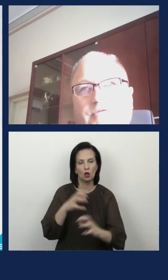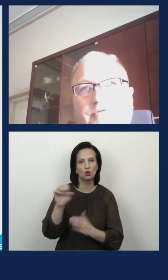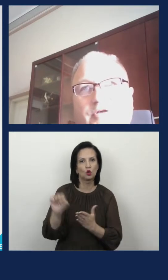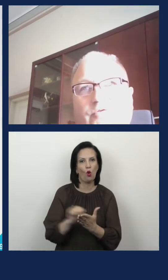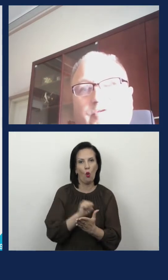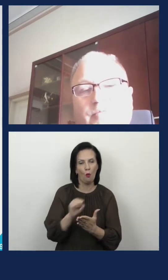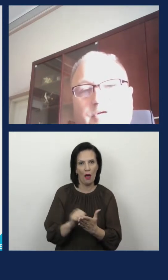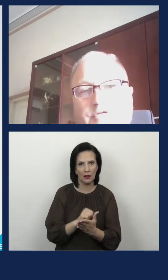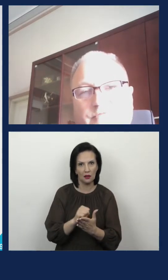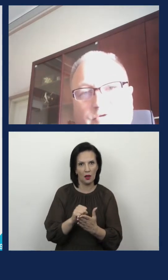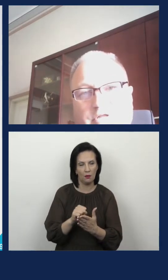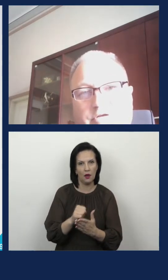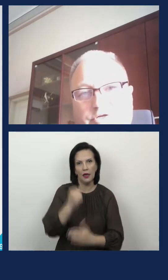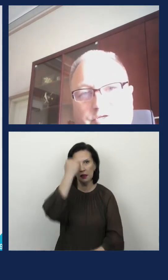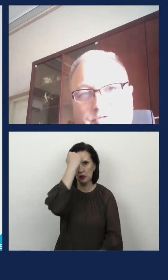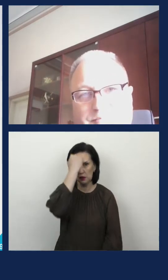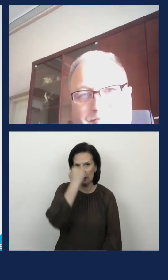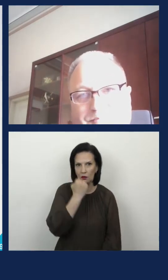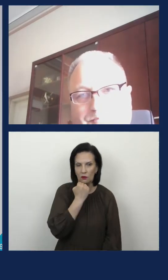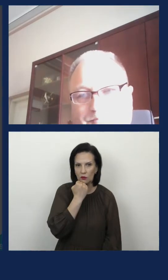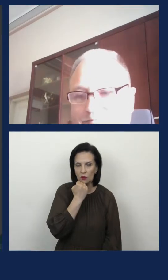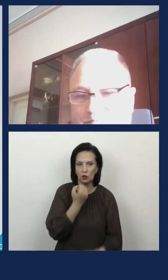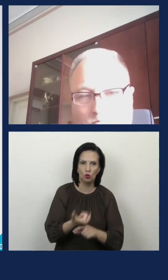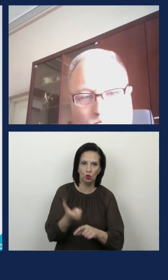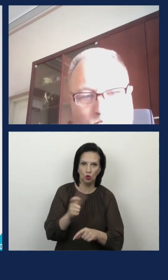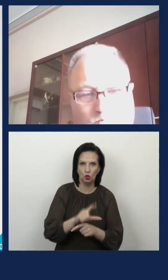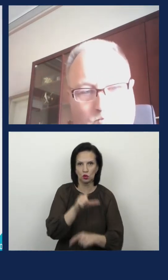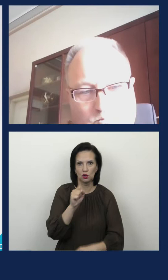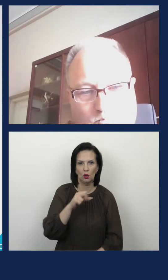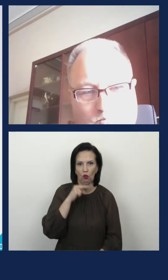instruments. Thank you very much for attention.